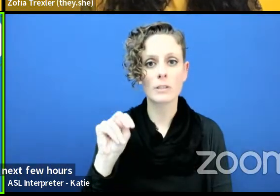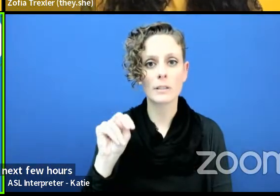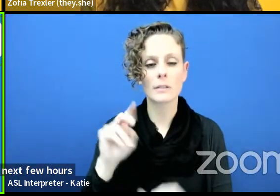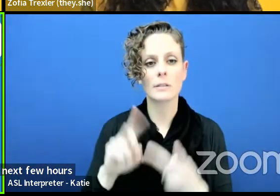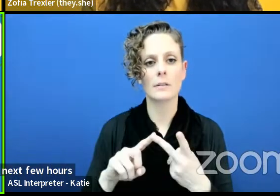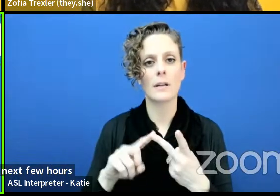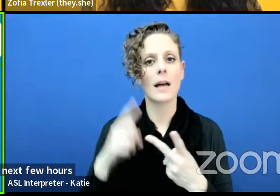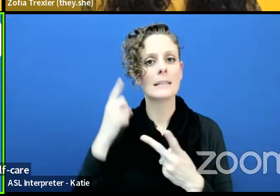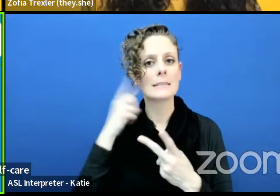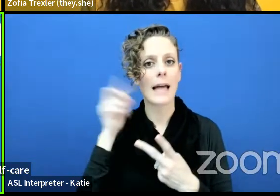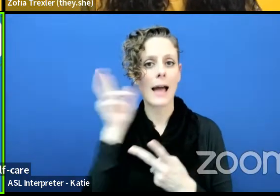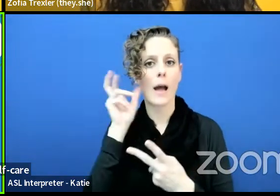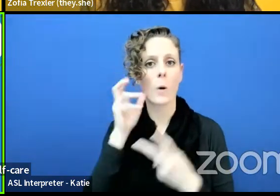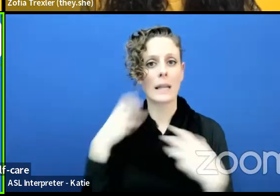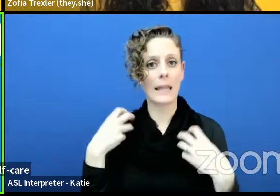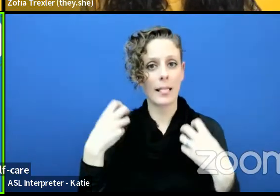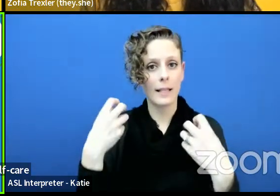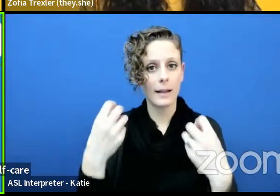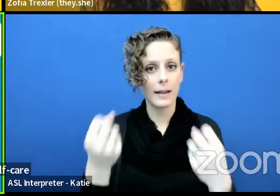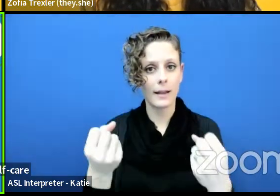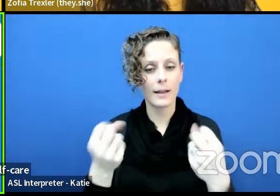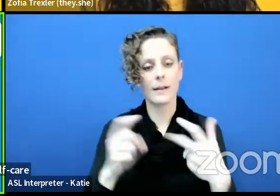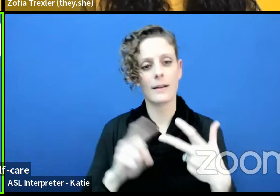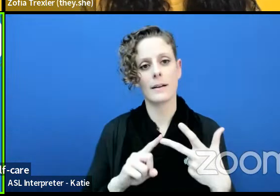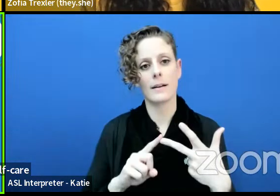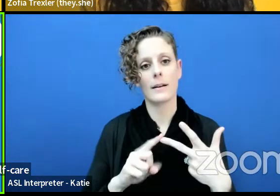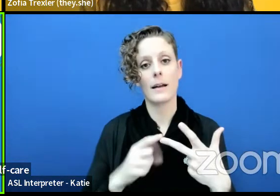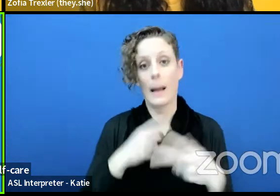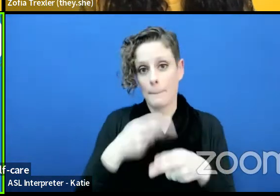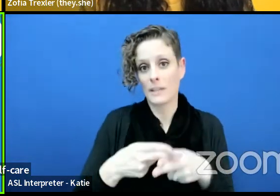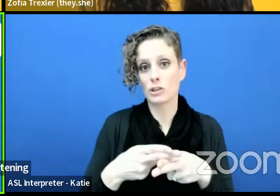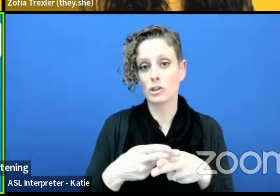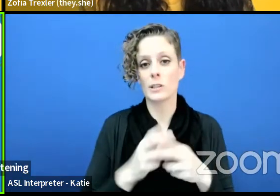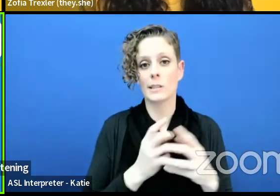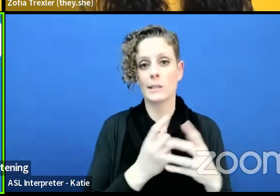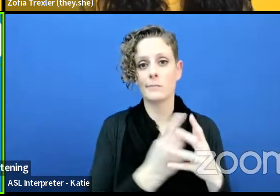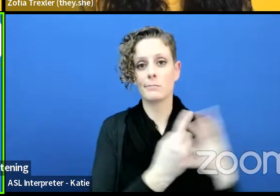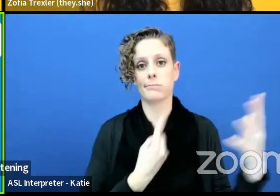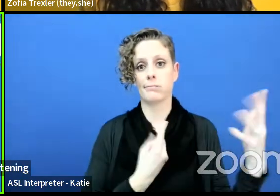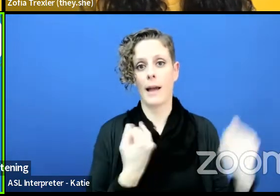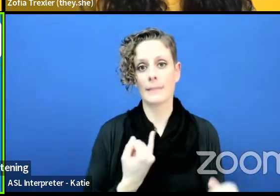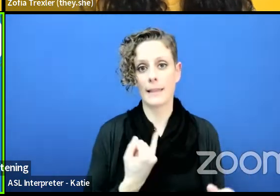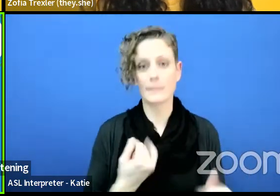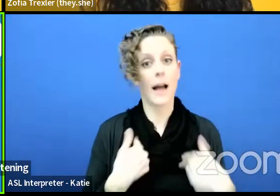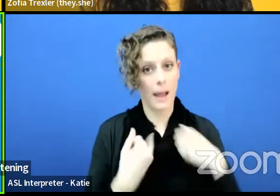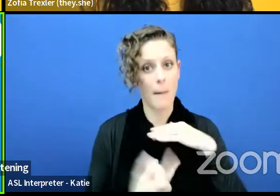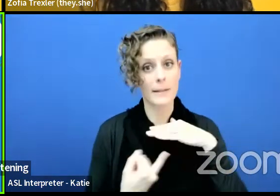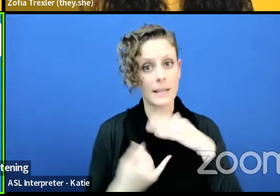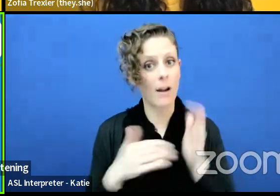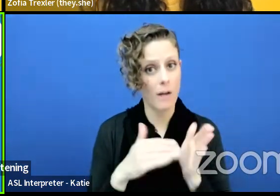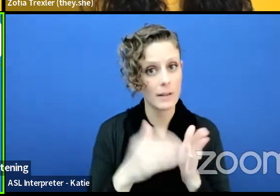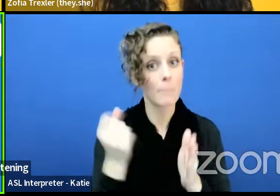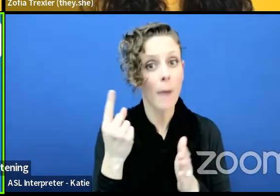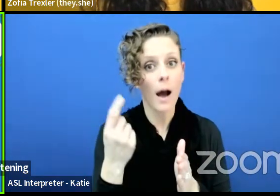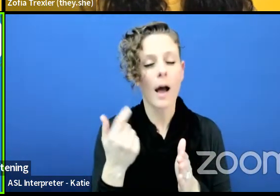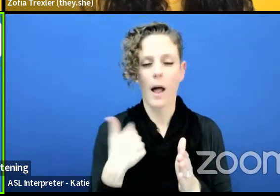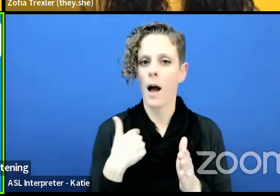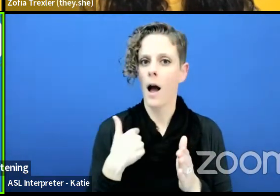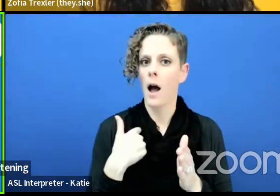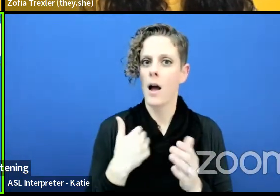healing. I mentioned isolation. I'm isolated a lot, but I do a lot of